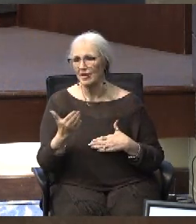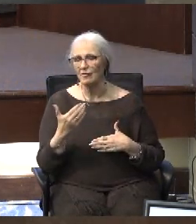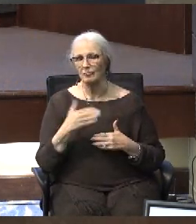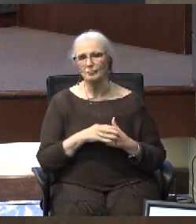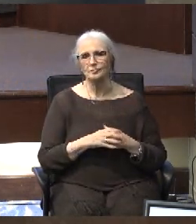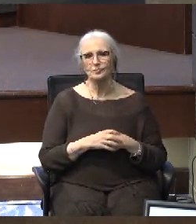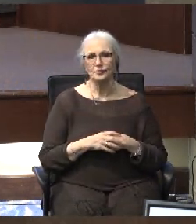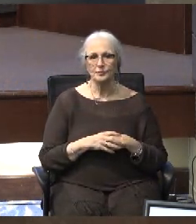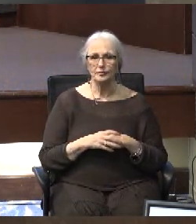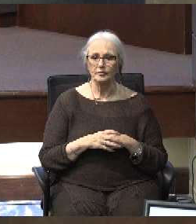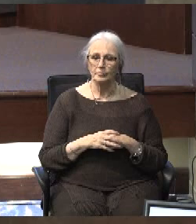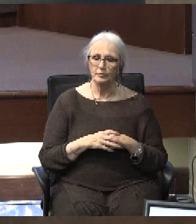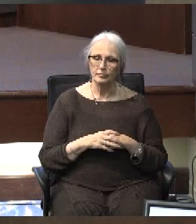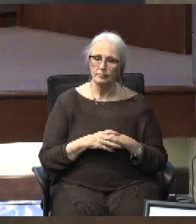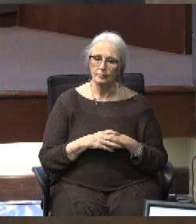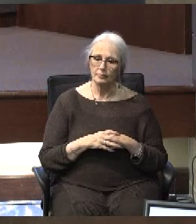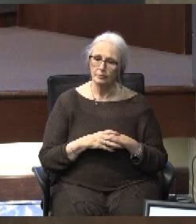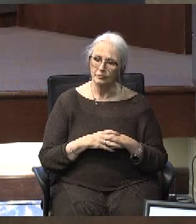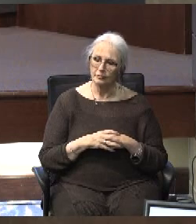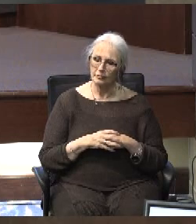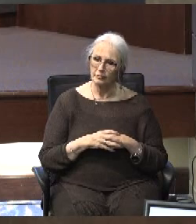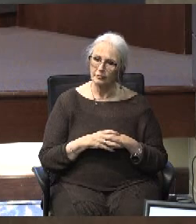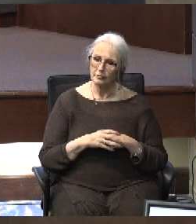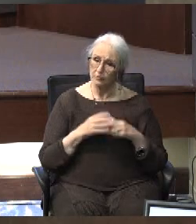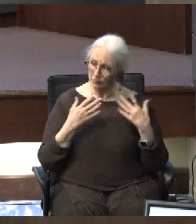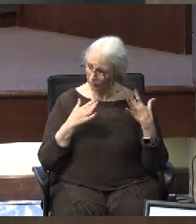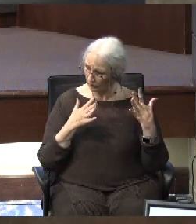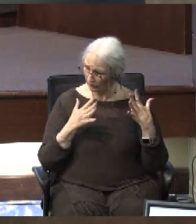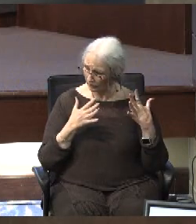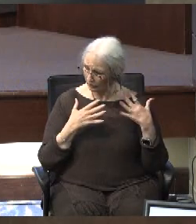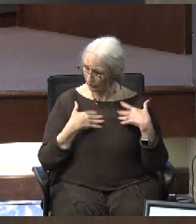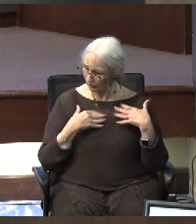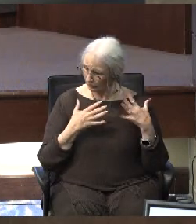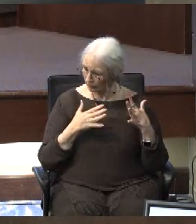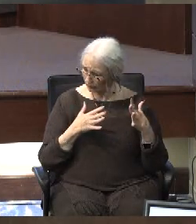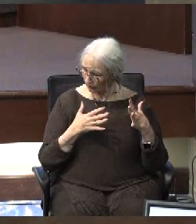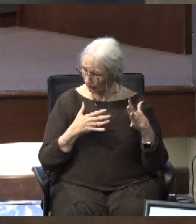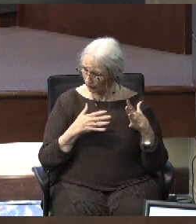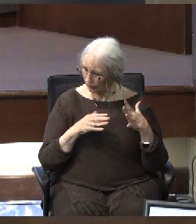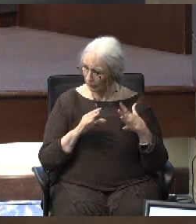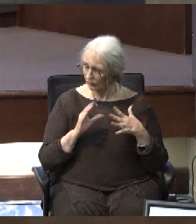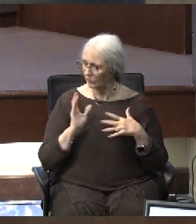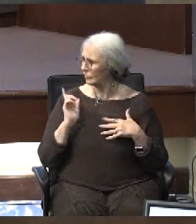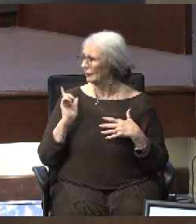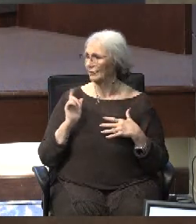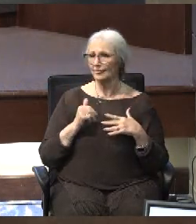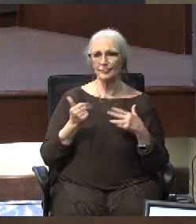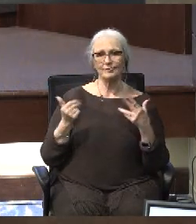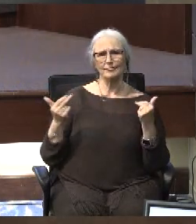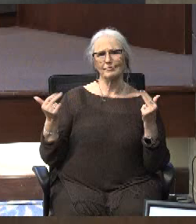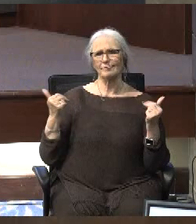is what I love. Are you done? Remember, we'll come back to you no. at the end, obviously. No.